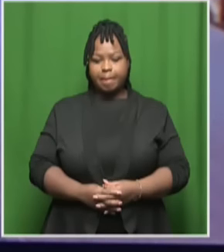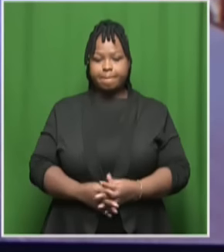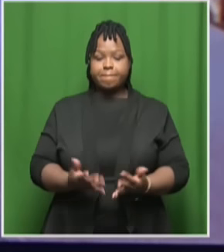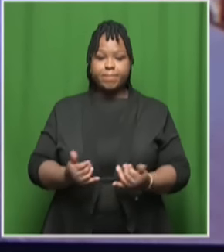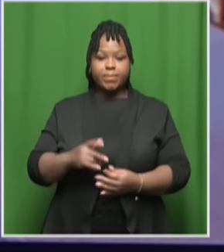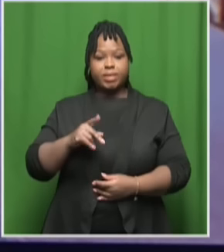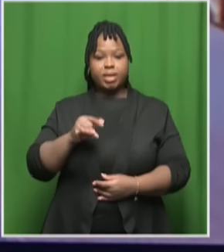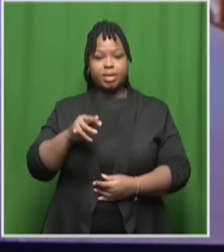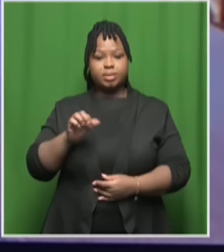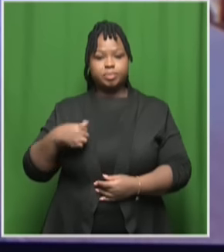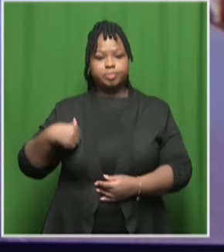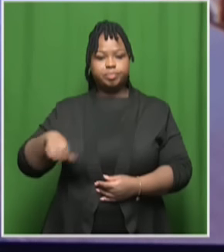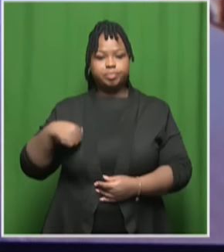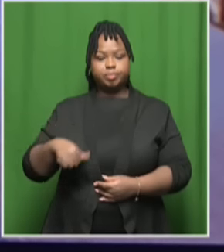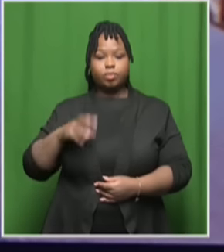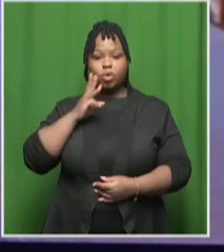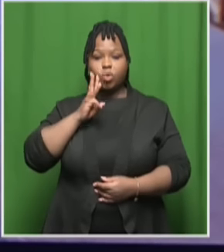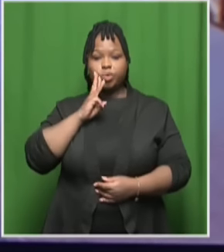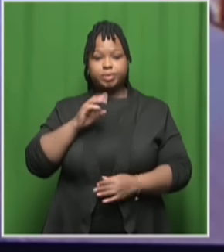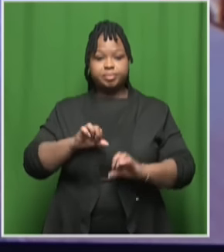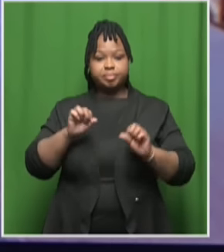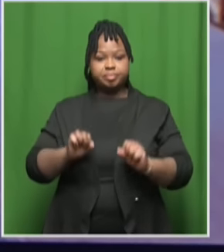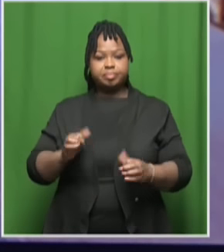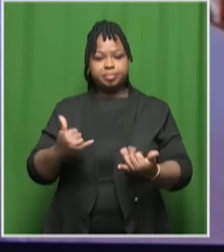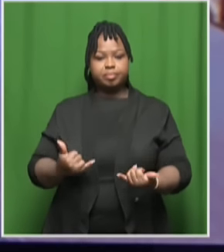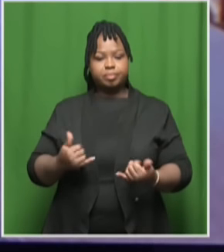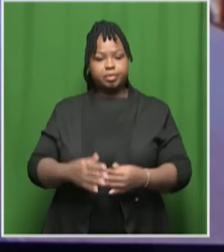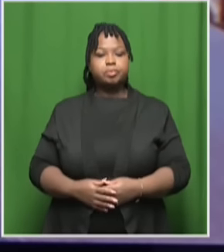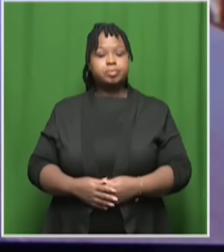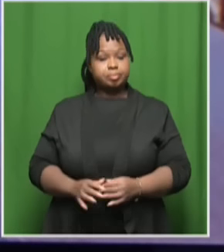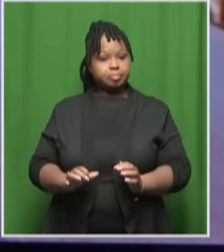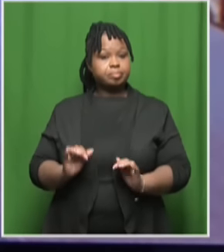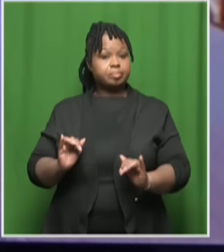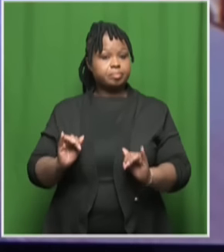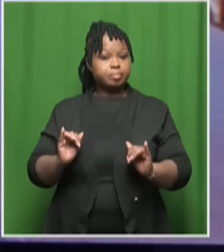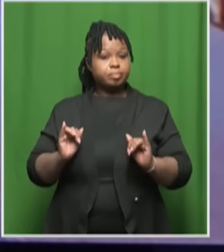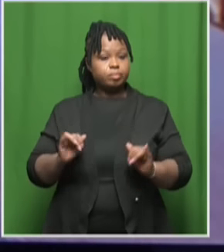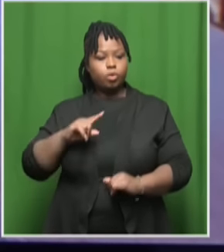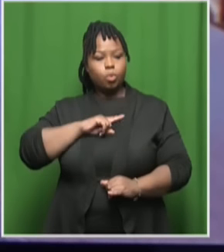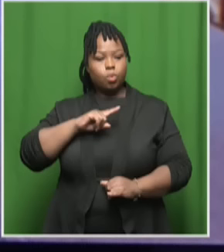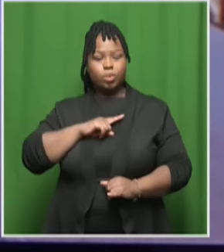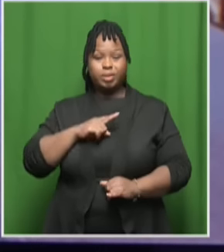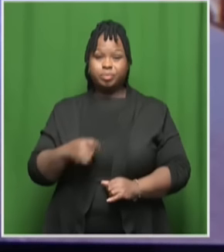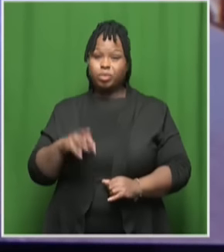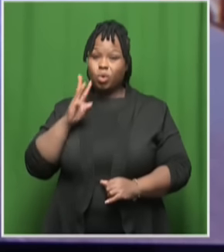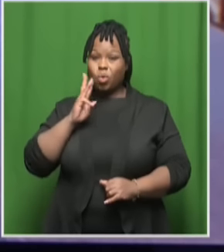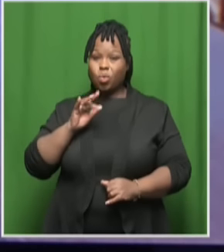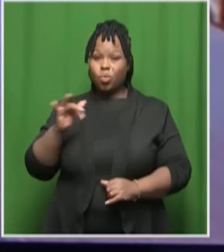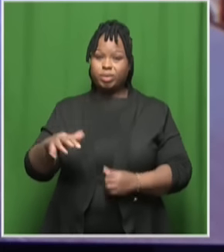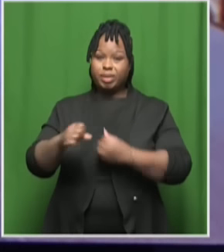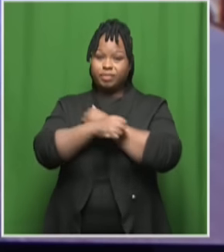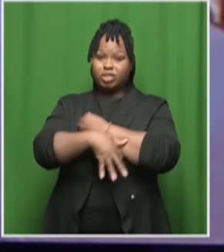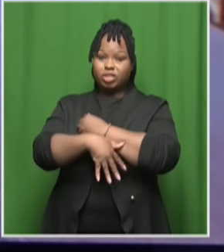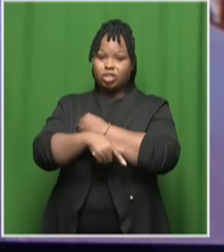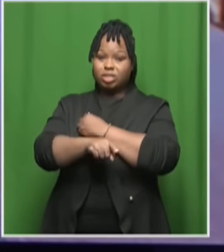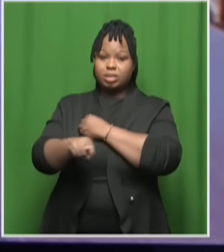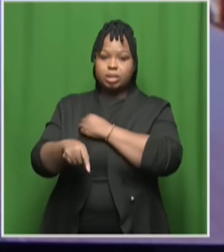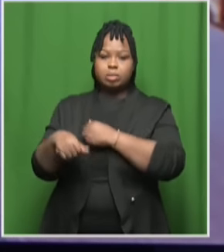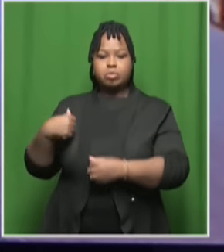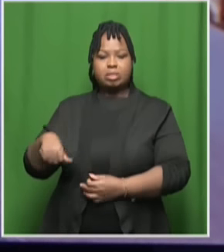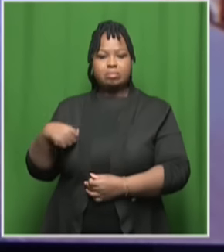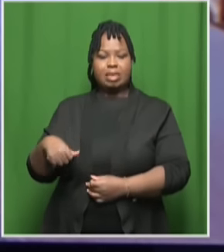Now, the Knysna Municipality's water supply system has reached a critical stage with water resources and infrastructure across the